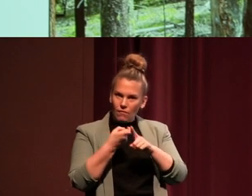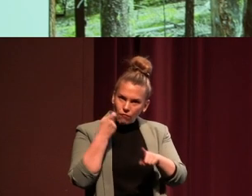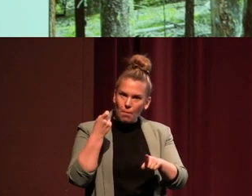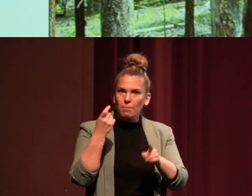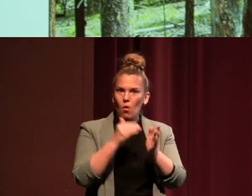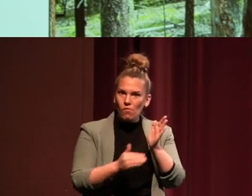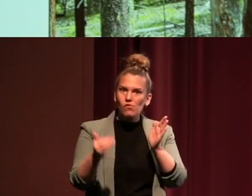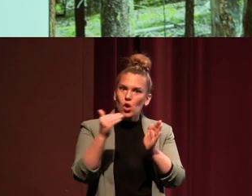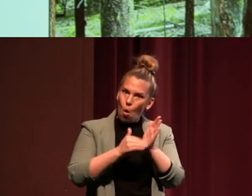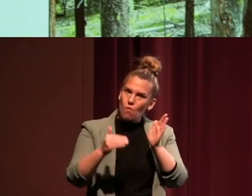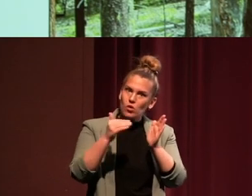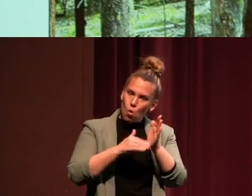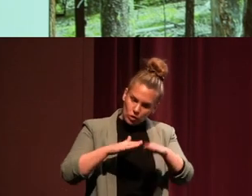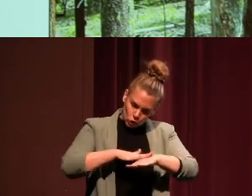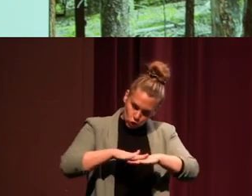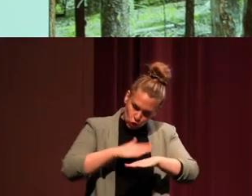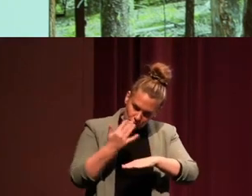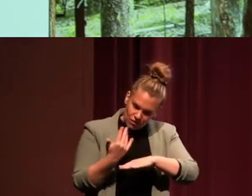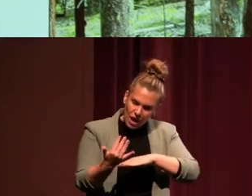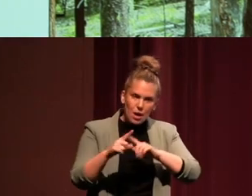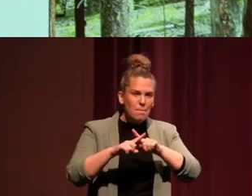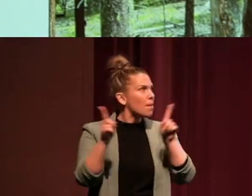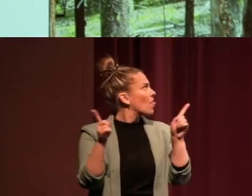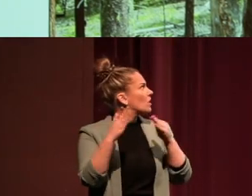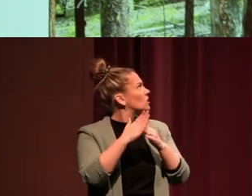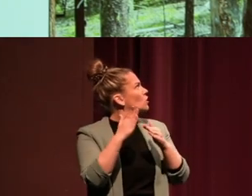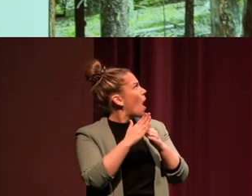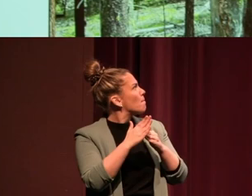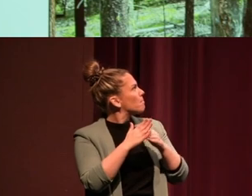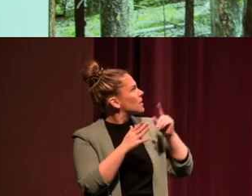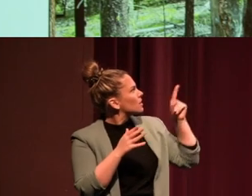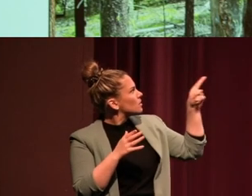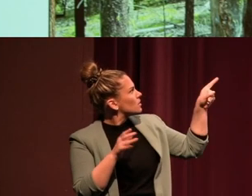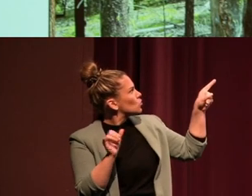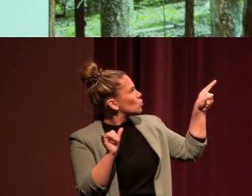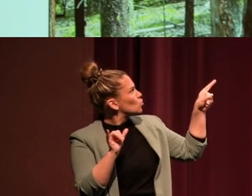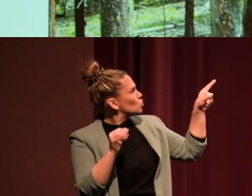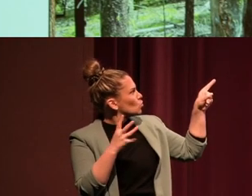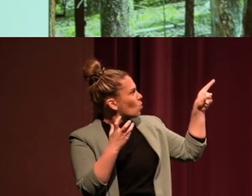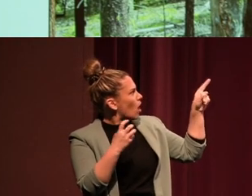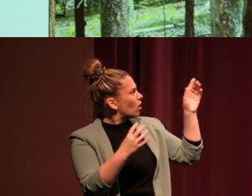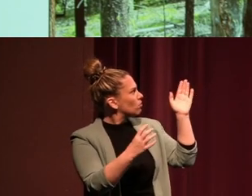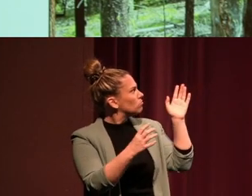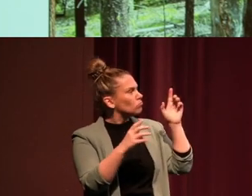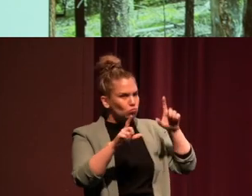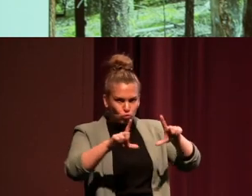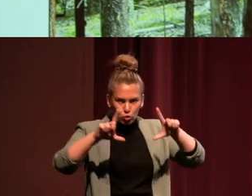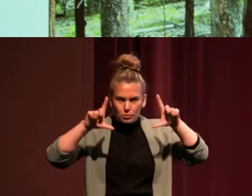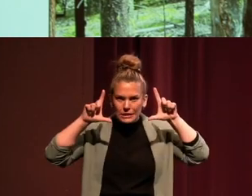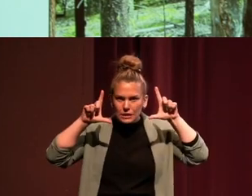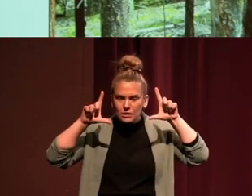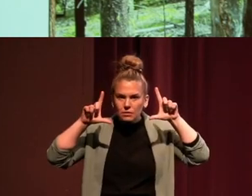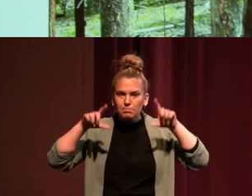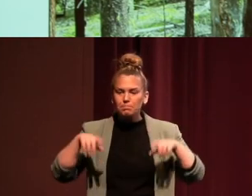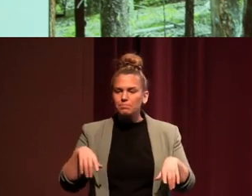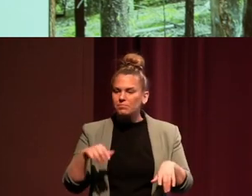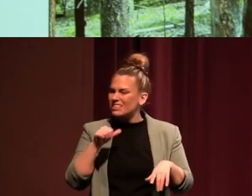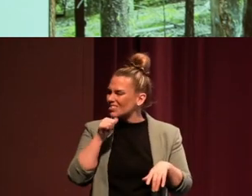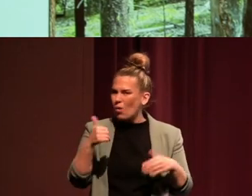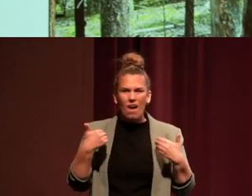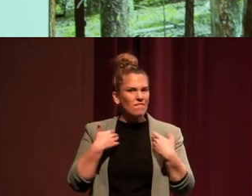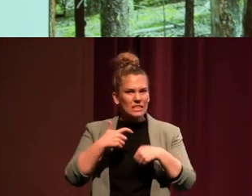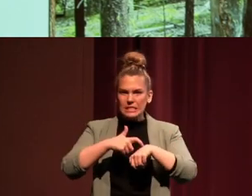fire. But the top part of that feature is something else entirely. And I'll zoom in on it here. I haven't had